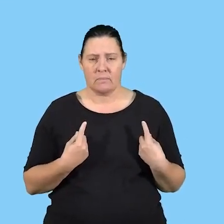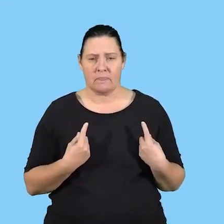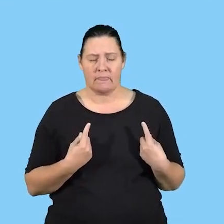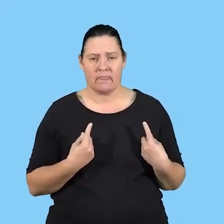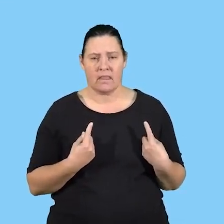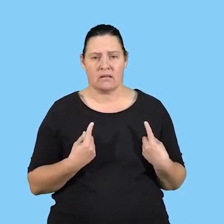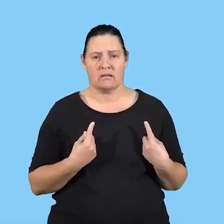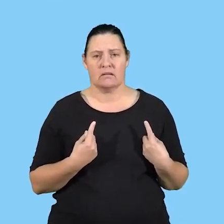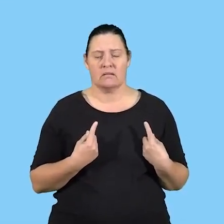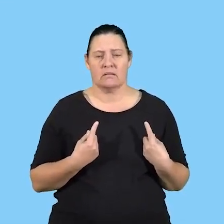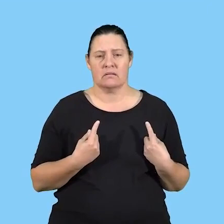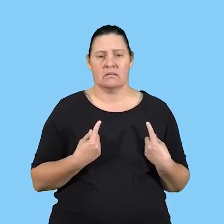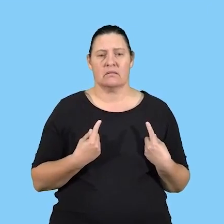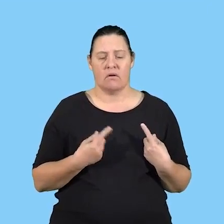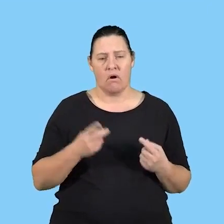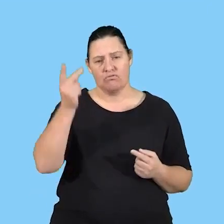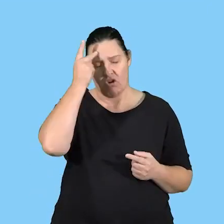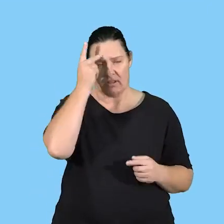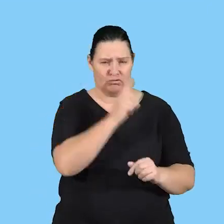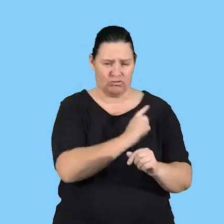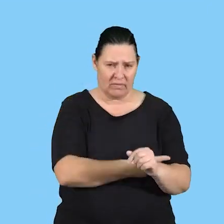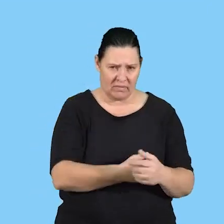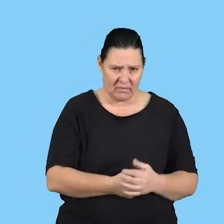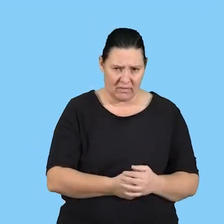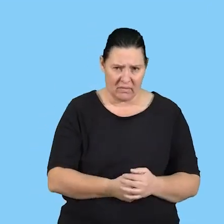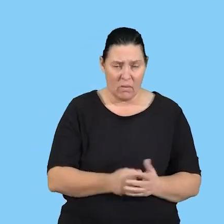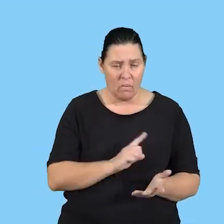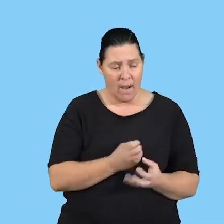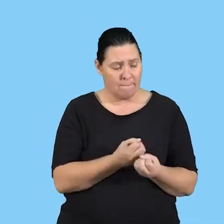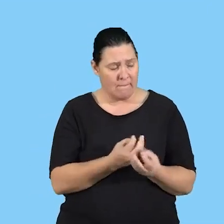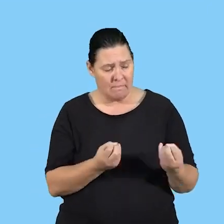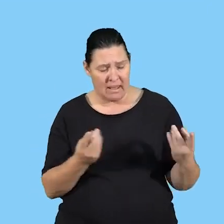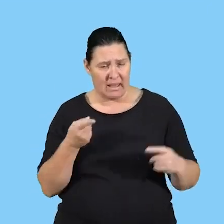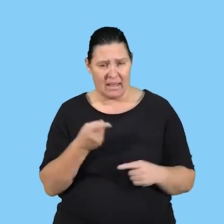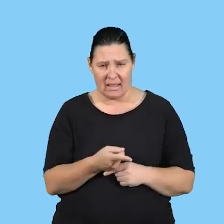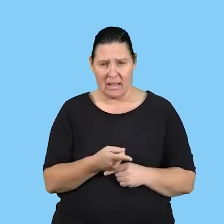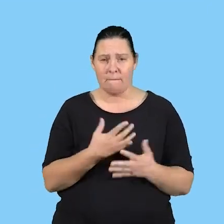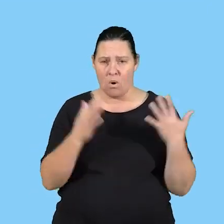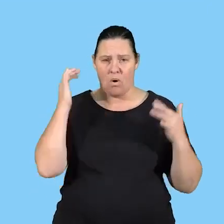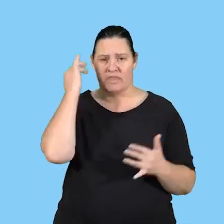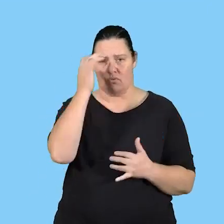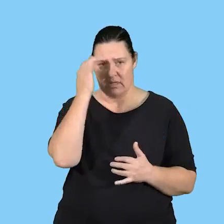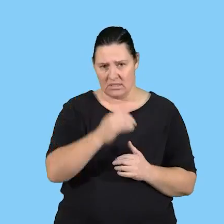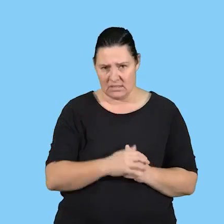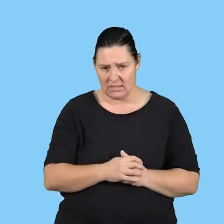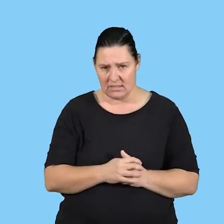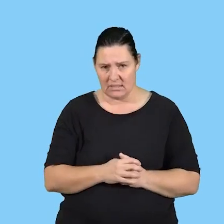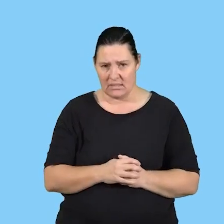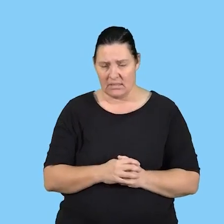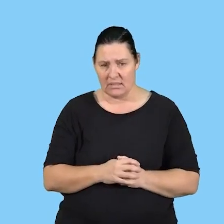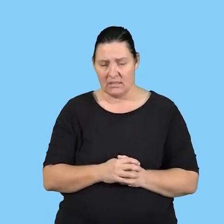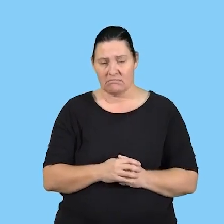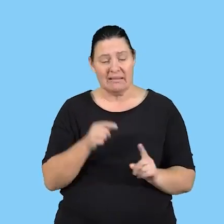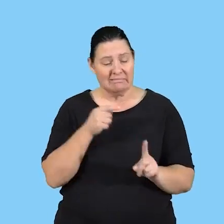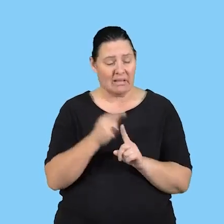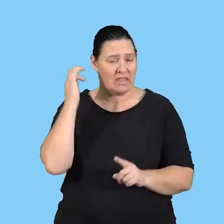understanding this in this knowledge strand, because many of these things are theoretical. And it